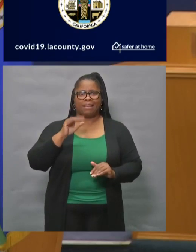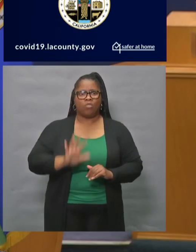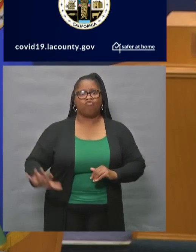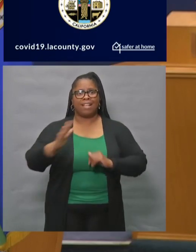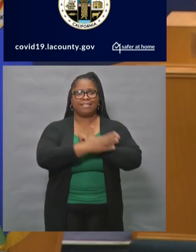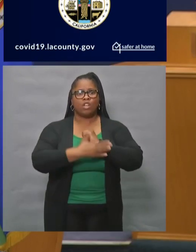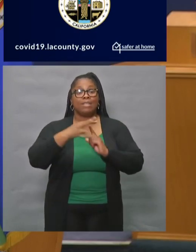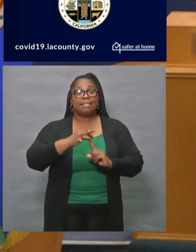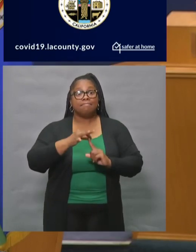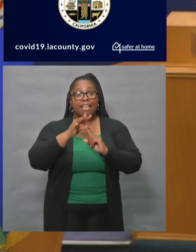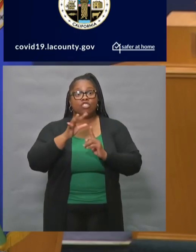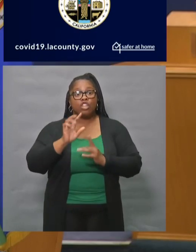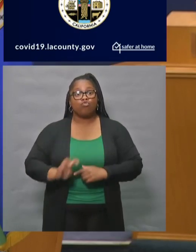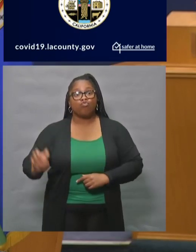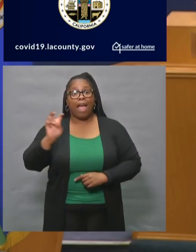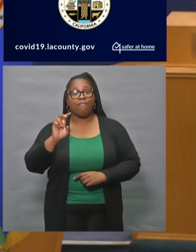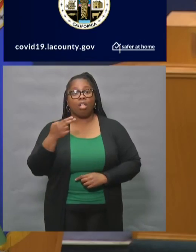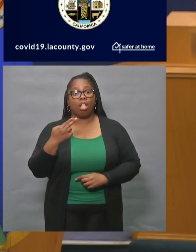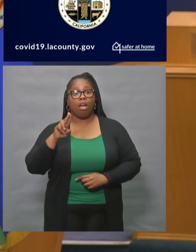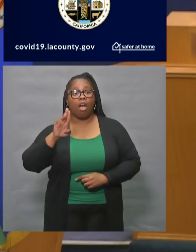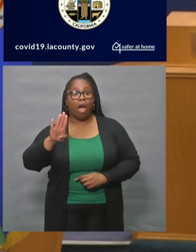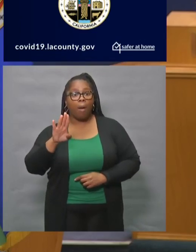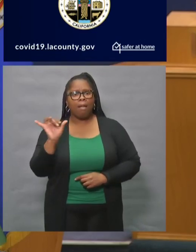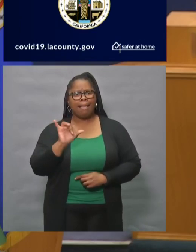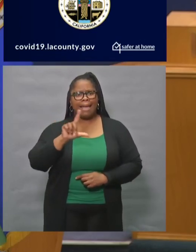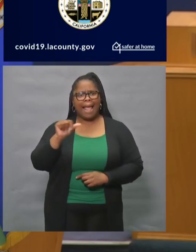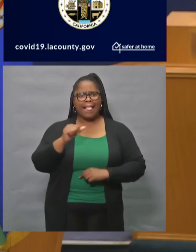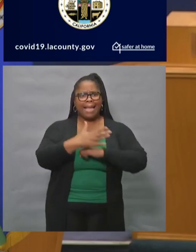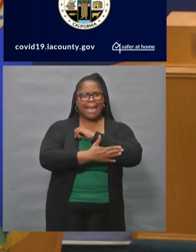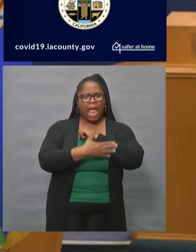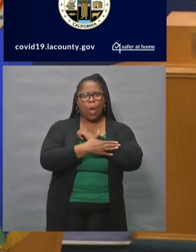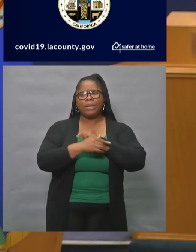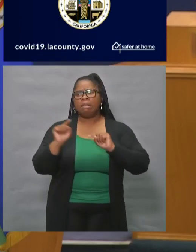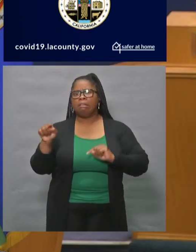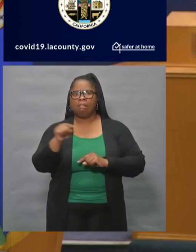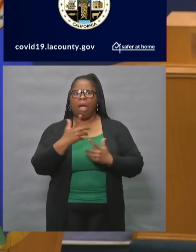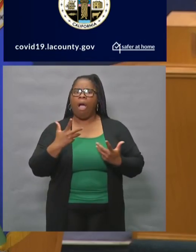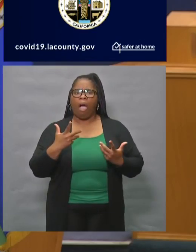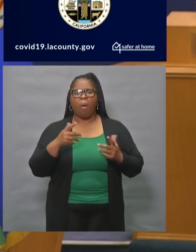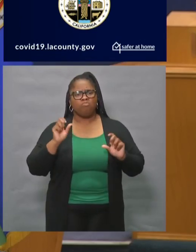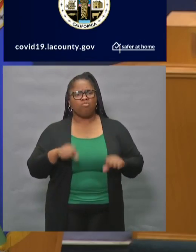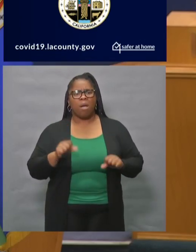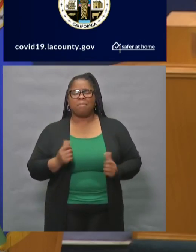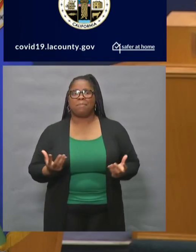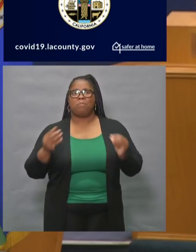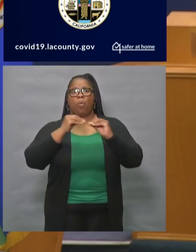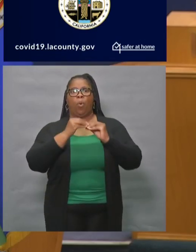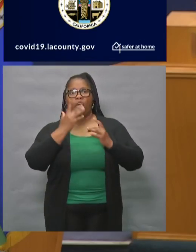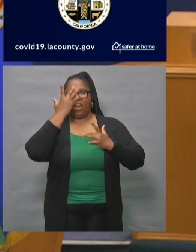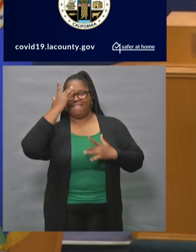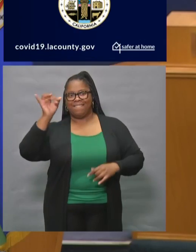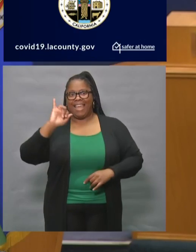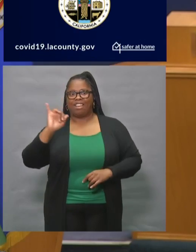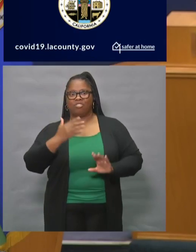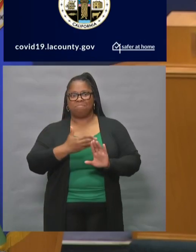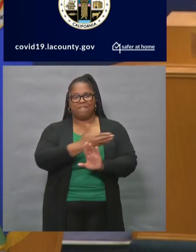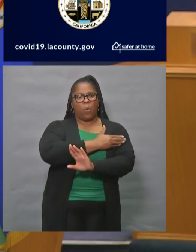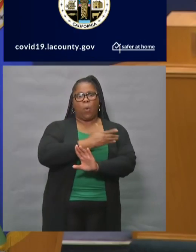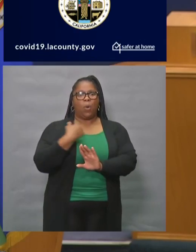LA County is, that we were probably seeing some infection much earlier on than what we were able to